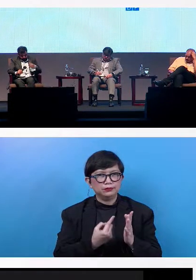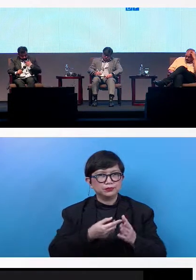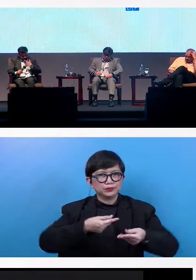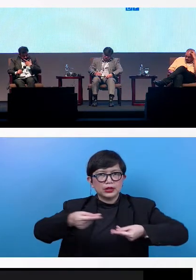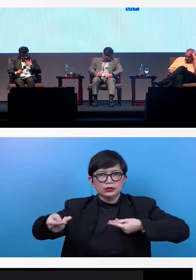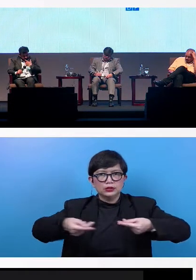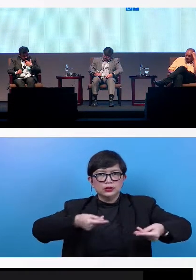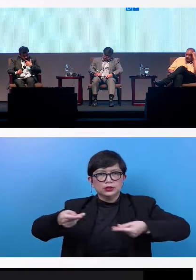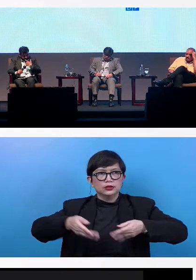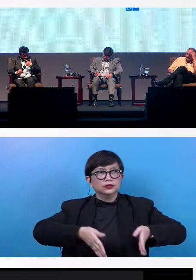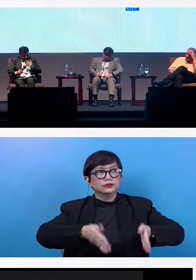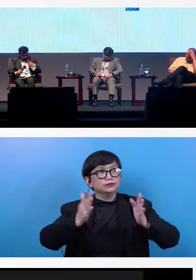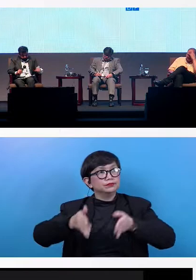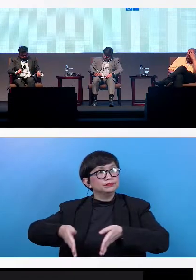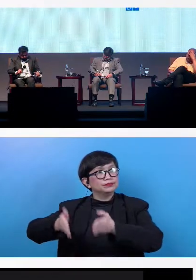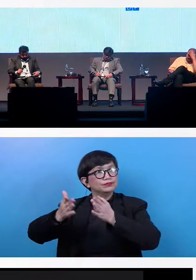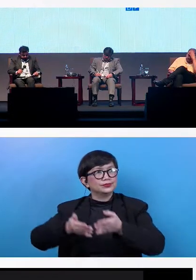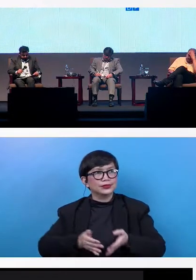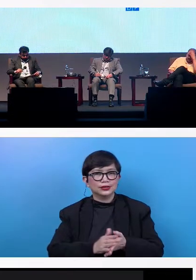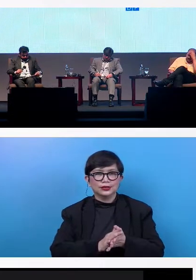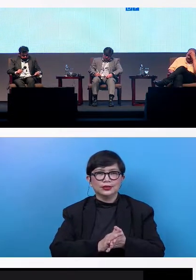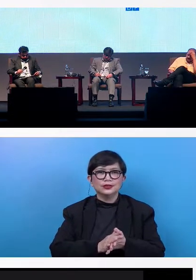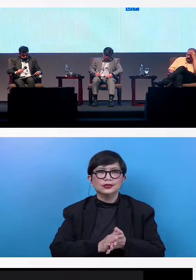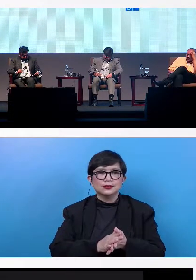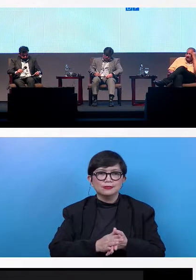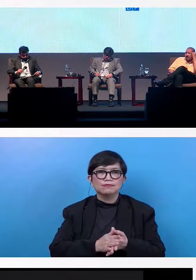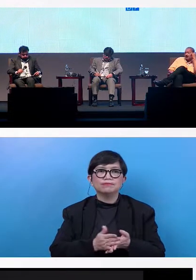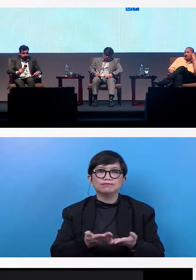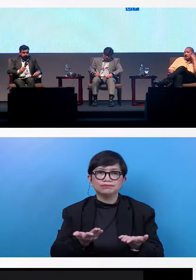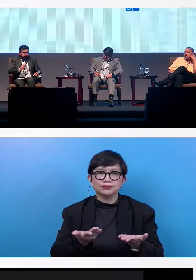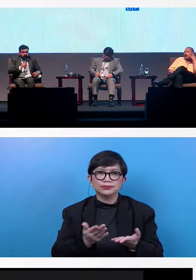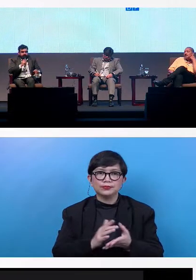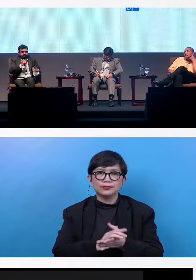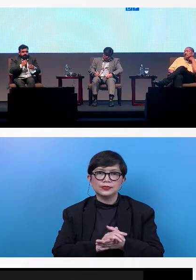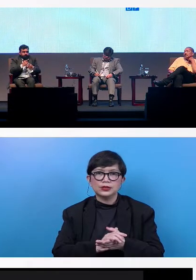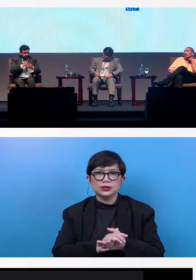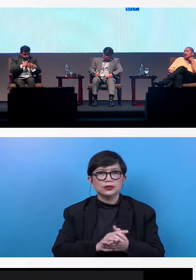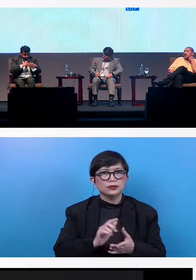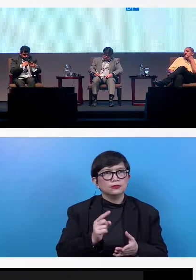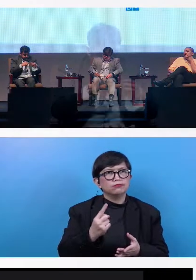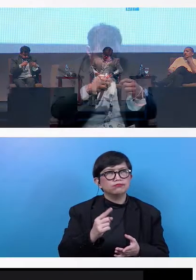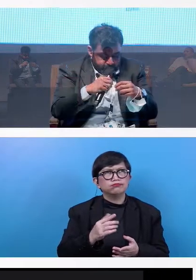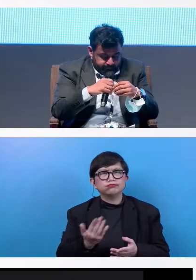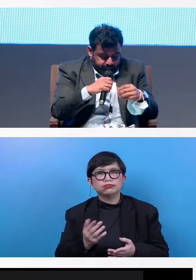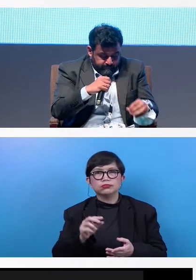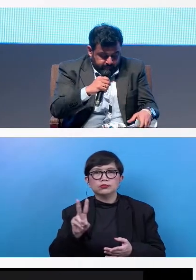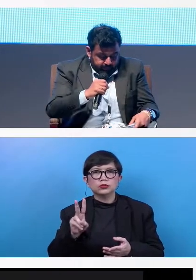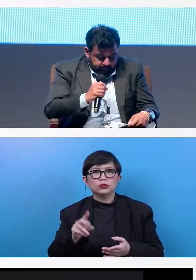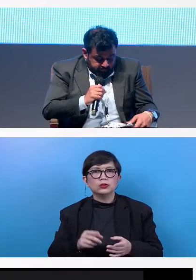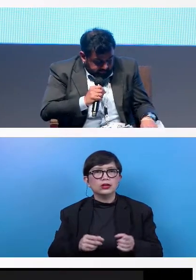or less disrupted in the presence of one or more hazards. Thank you, Ben, for that.